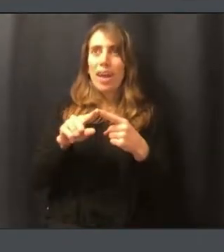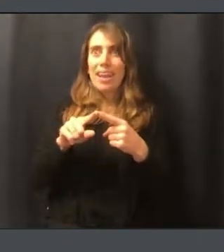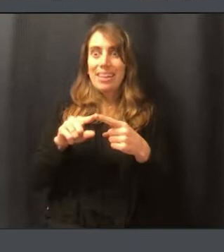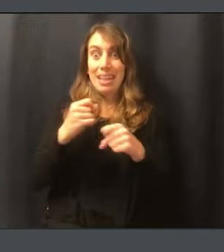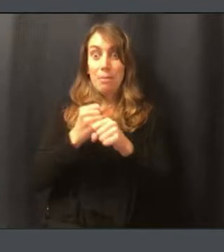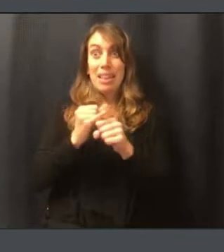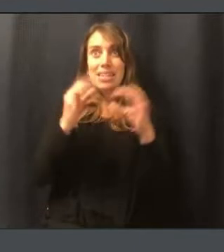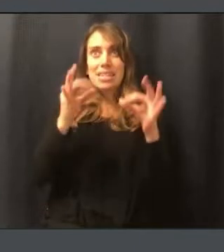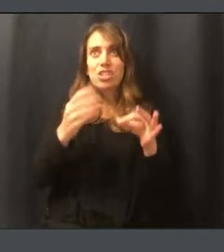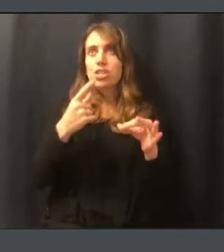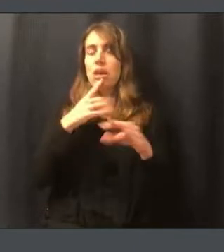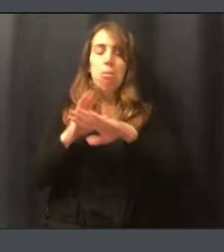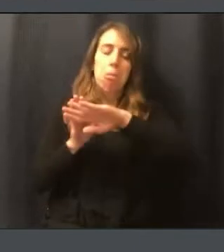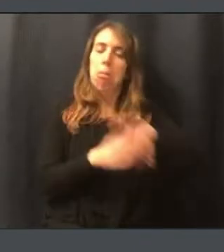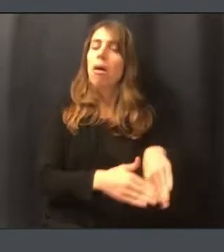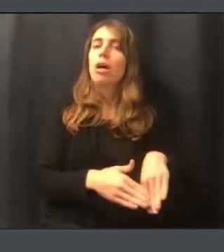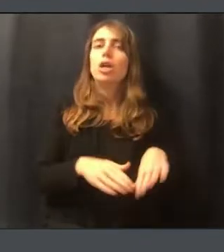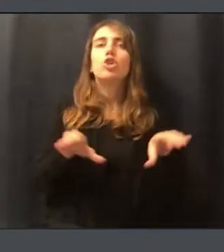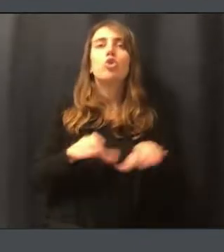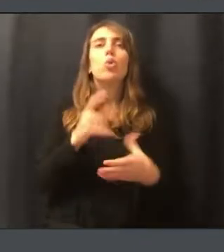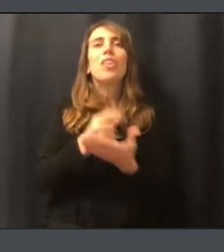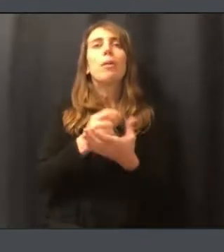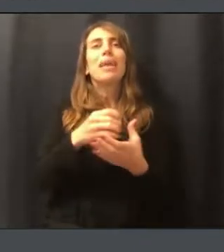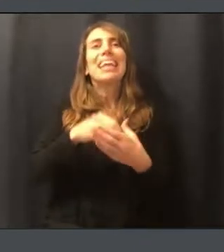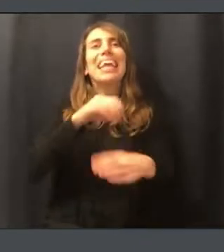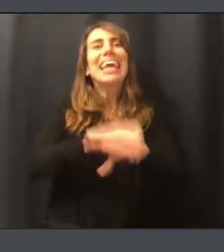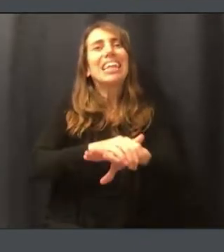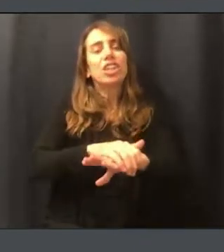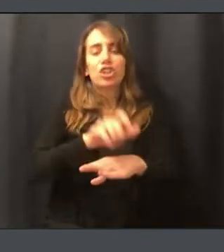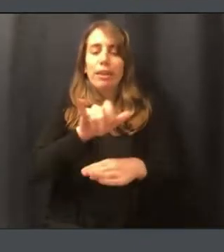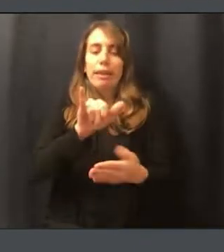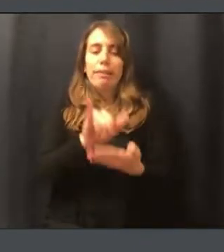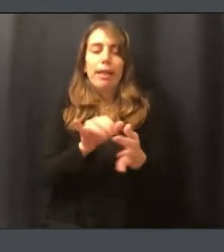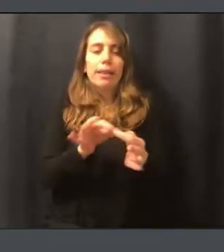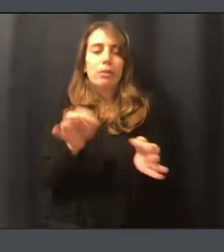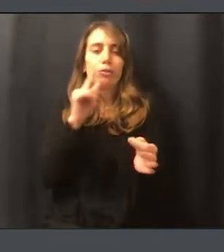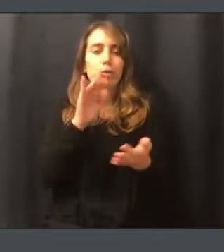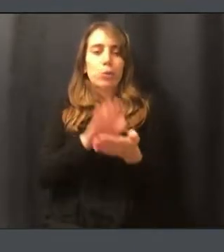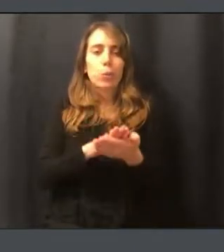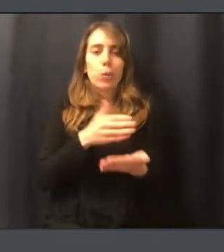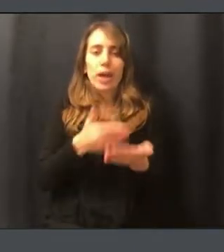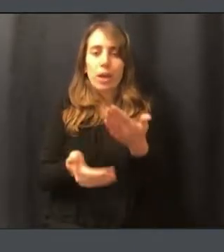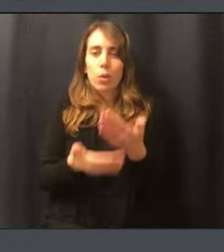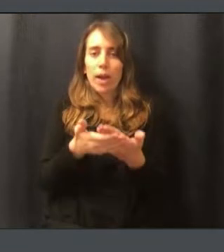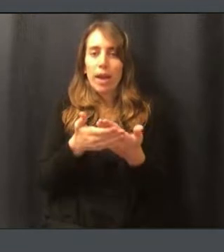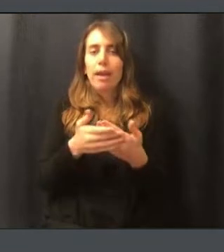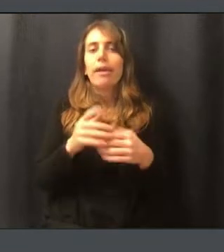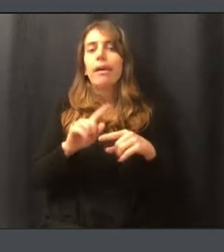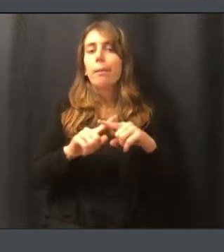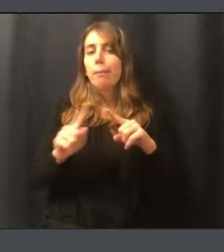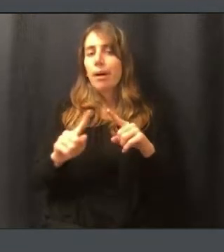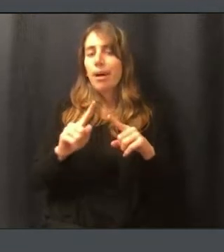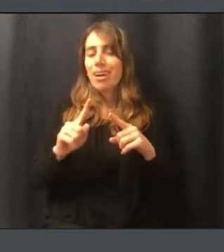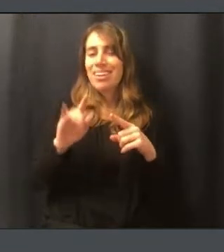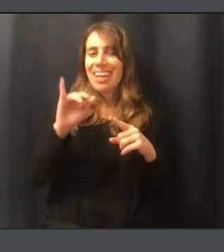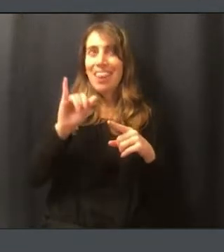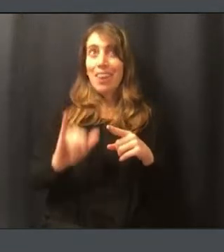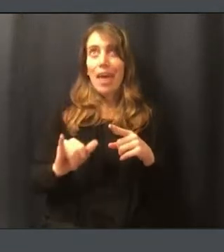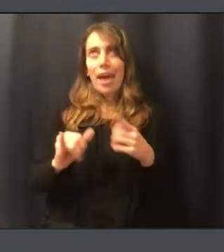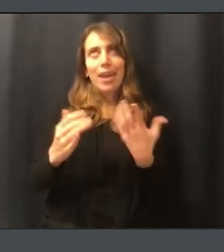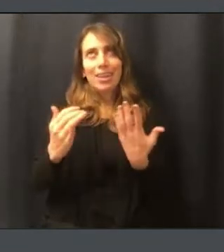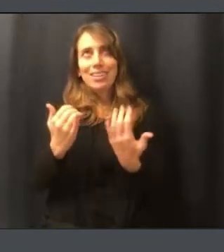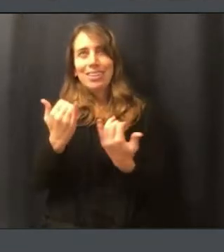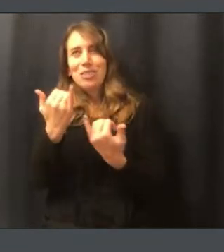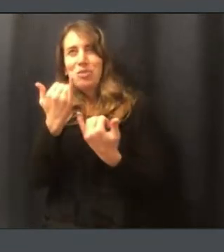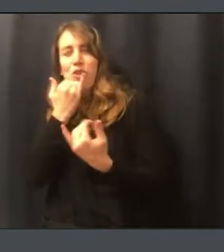let's do therapy in English because that's the language that they're going to need to learn anyway for school. The kind of fallacy in that theory is that